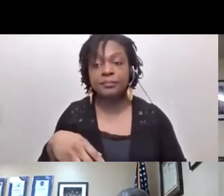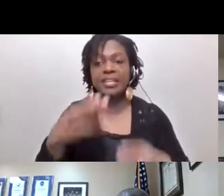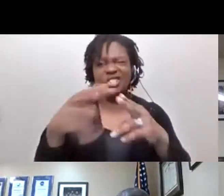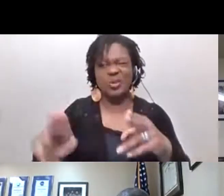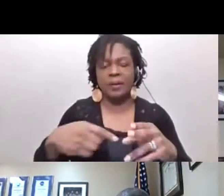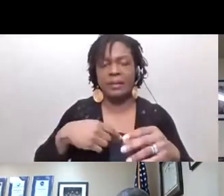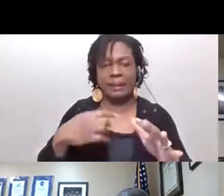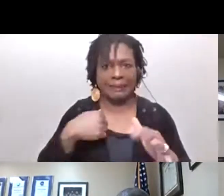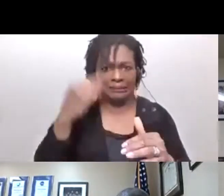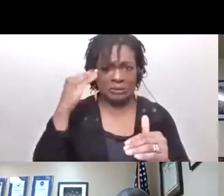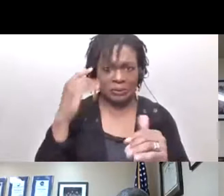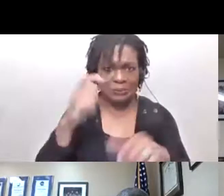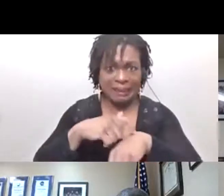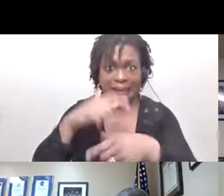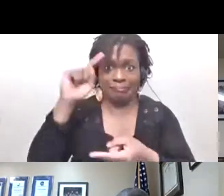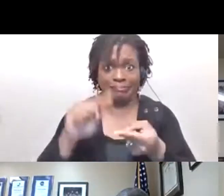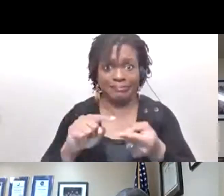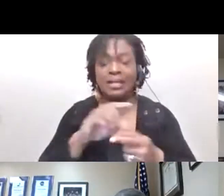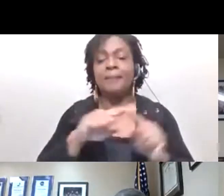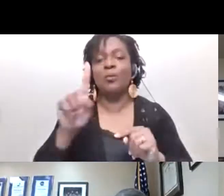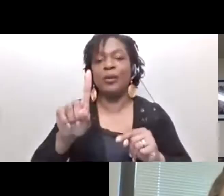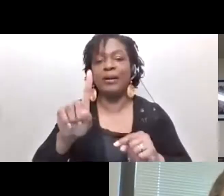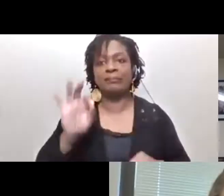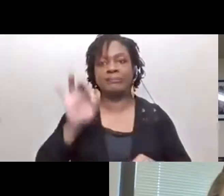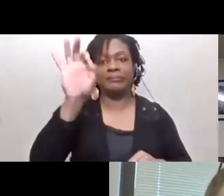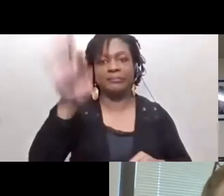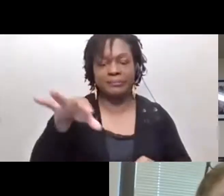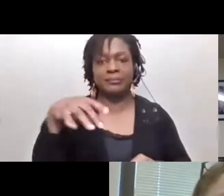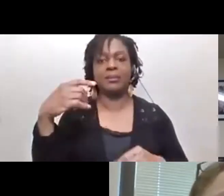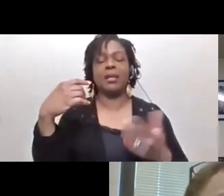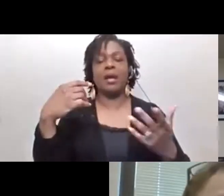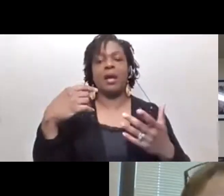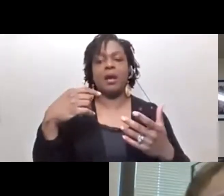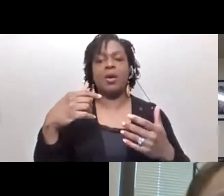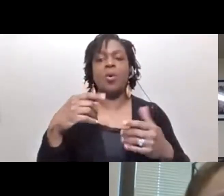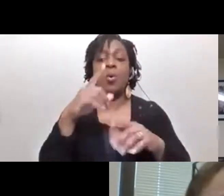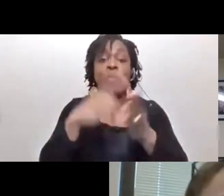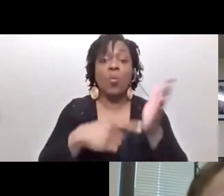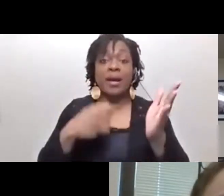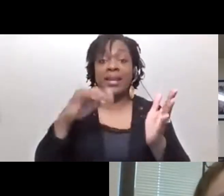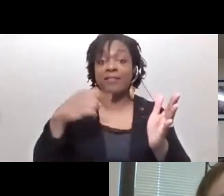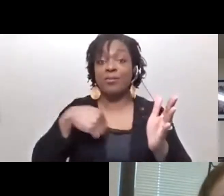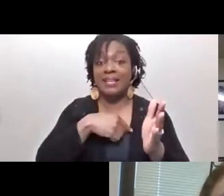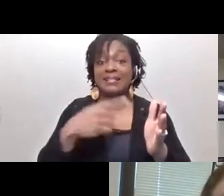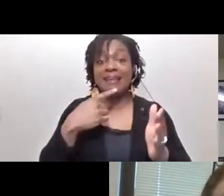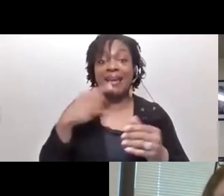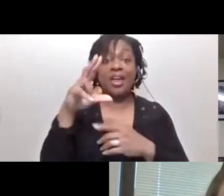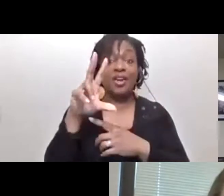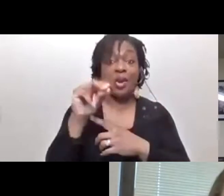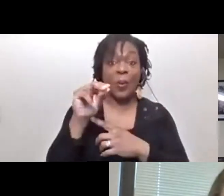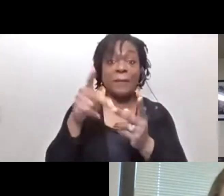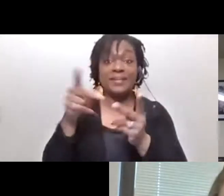on time, but just a thought. I'm just throwing this out there. What if we took a no position statement and maybe